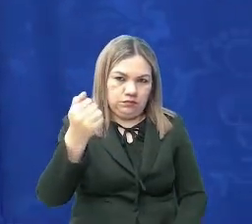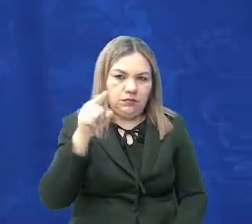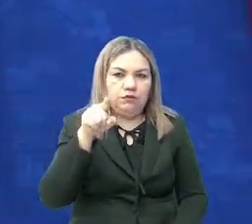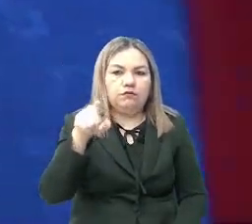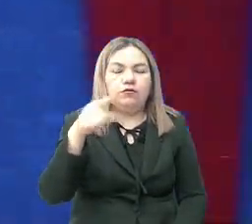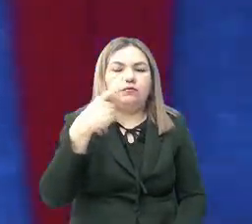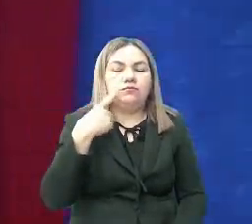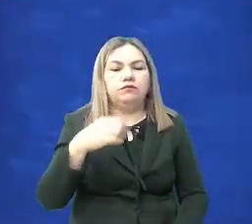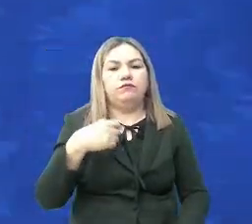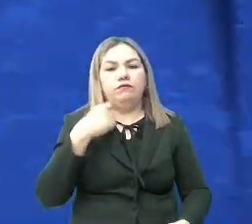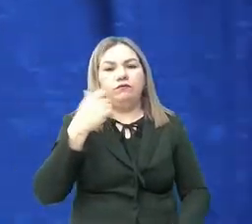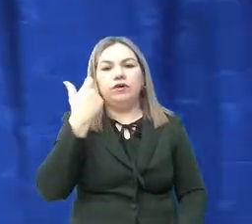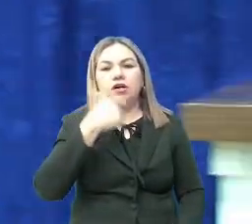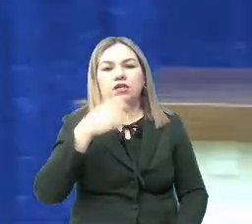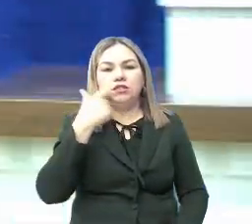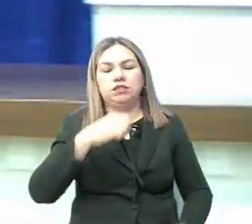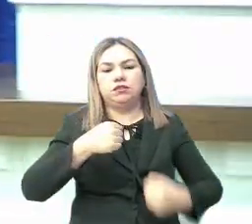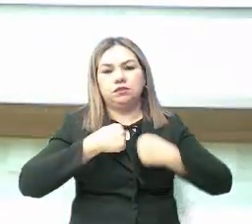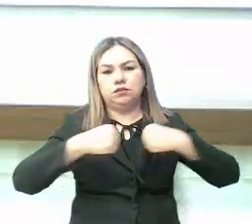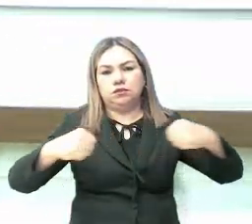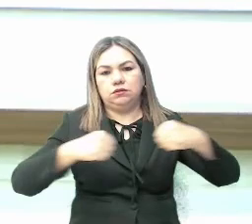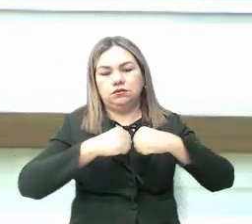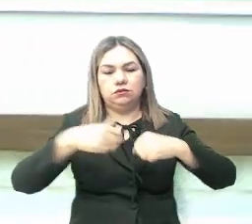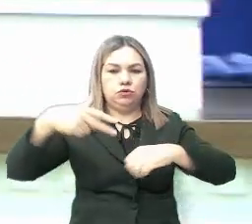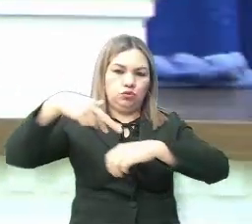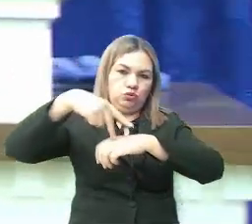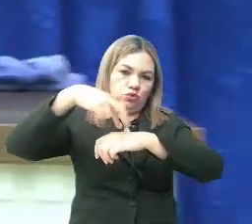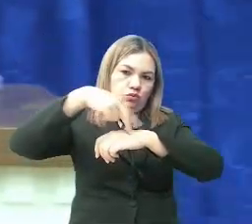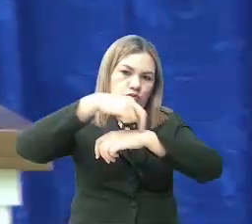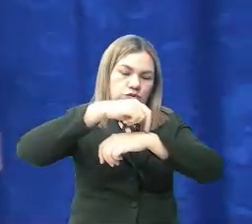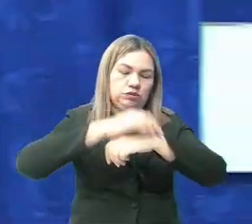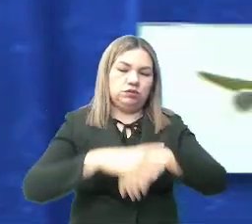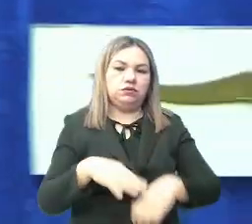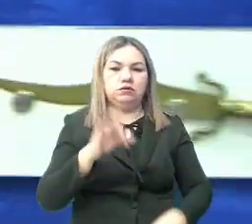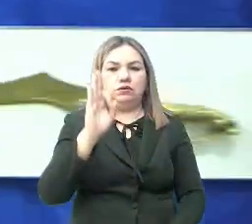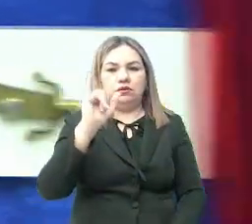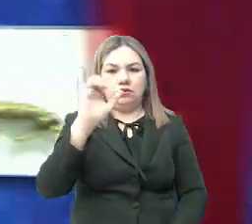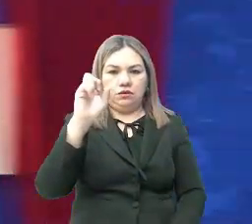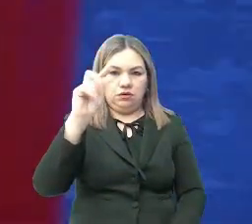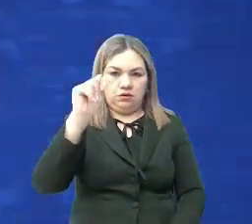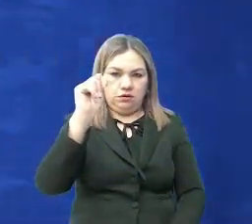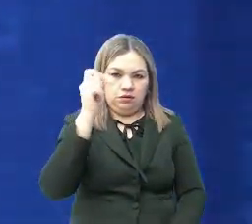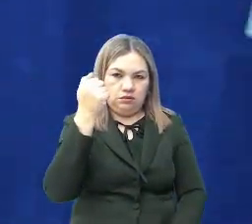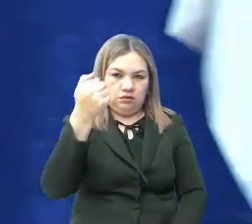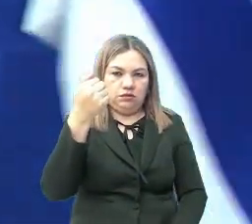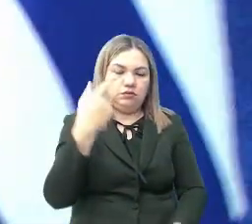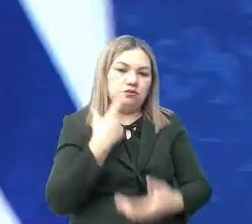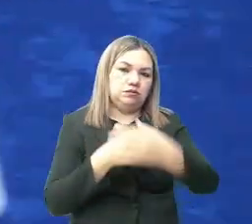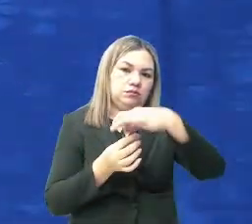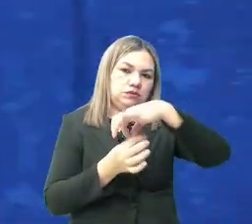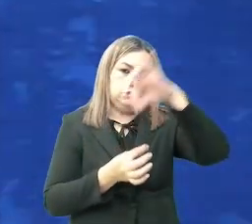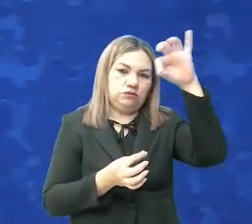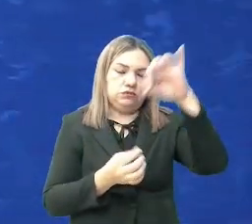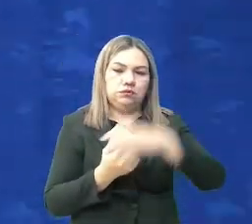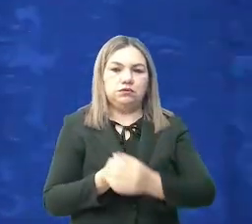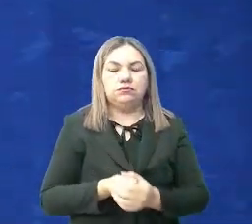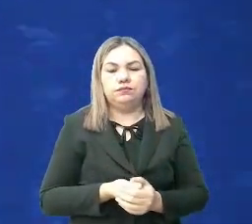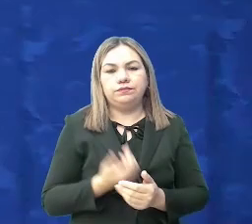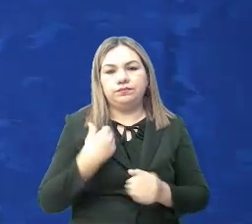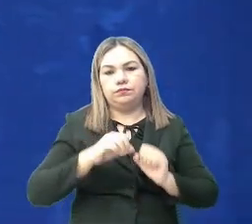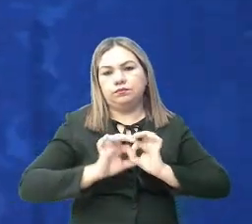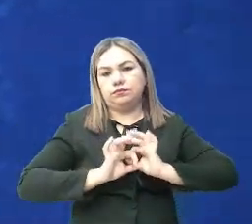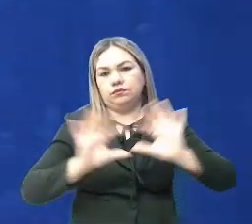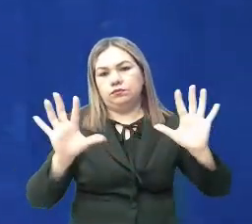to exercise. You need to go to the. You need to enter into a spiritual diet, and it says.